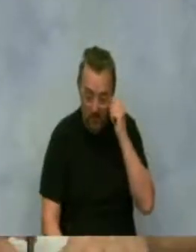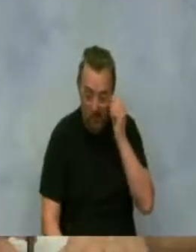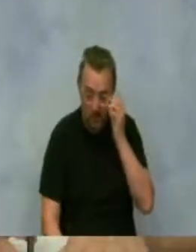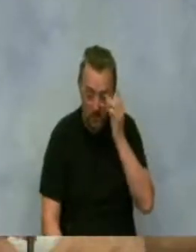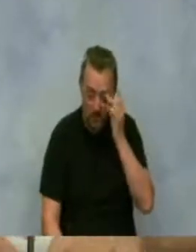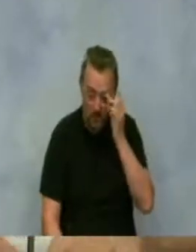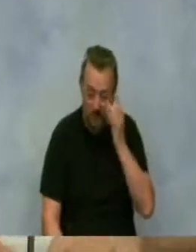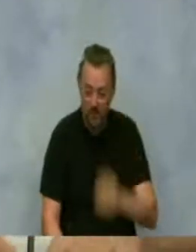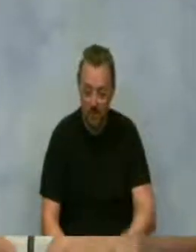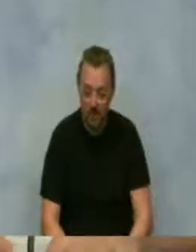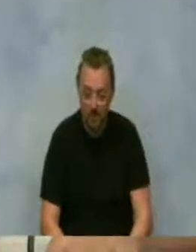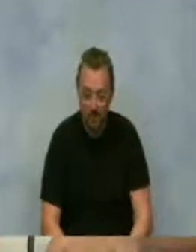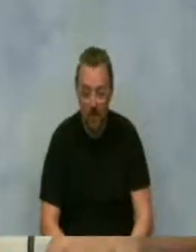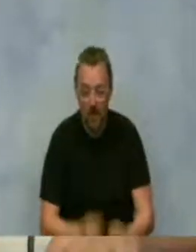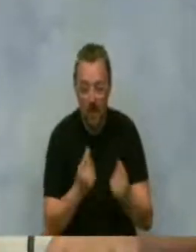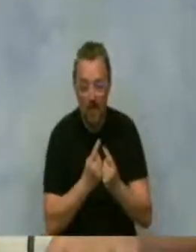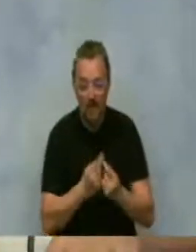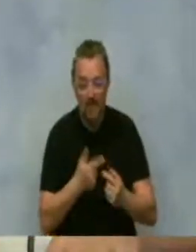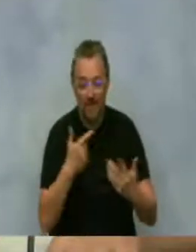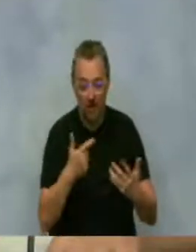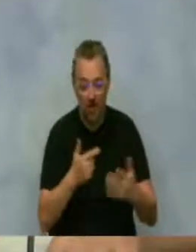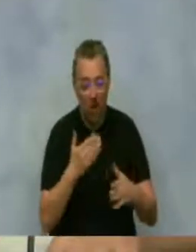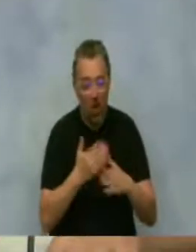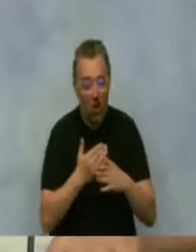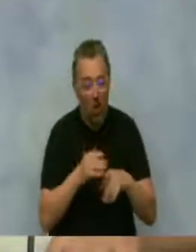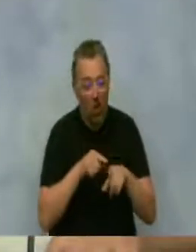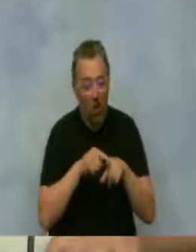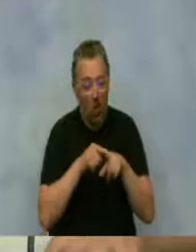you. Item 7 is...